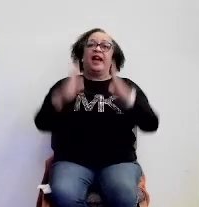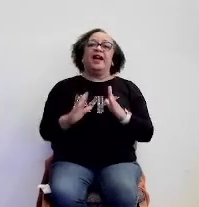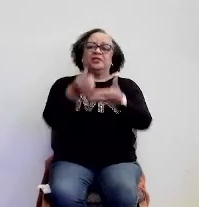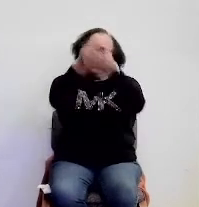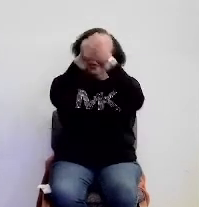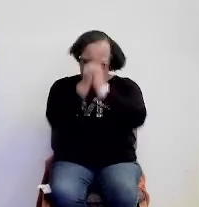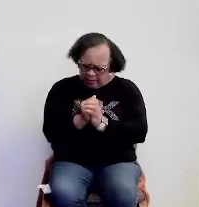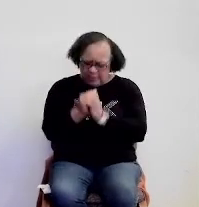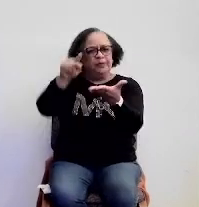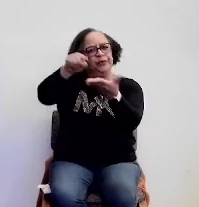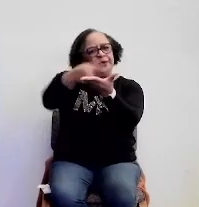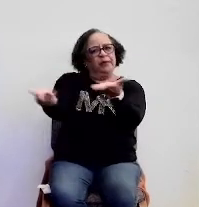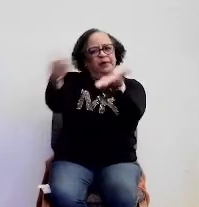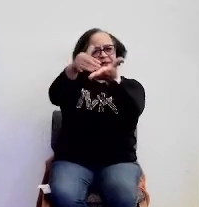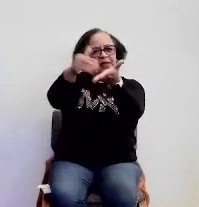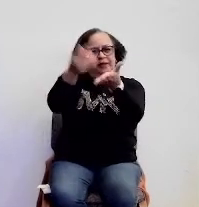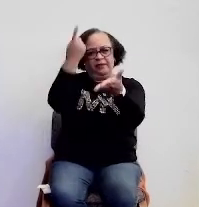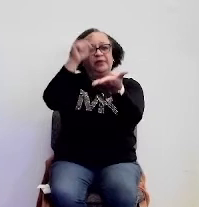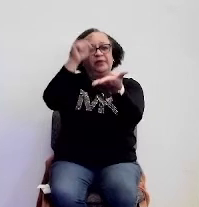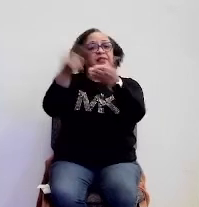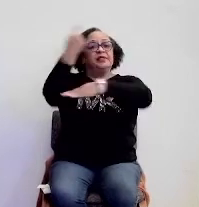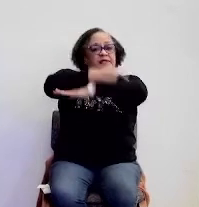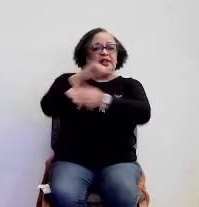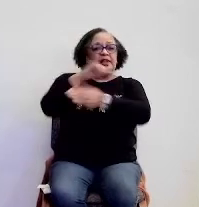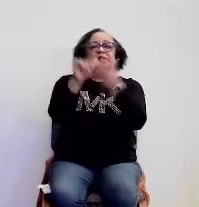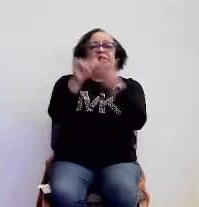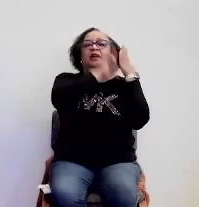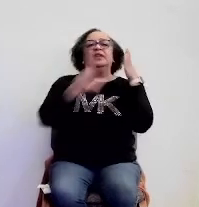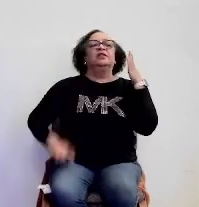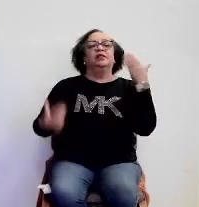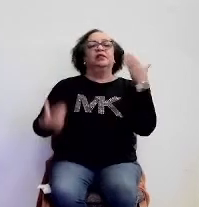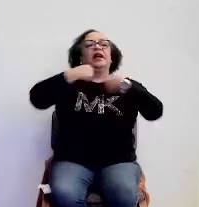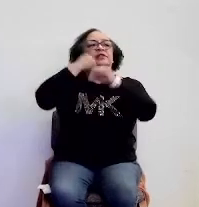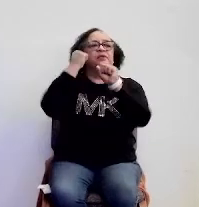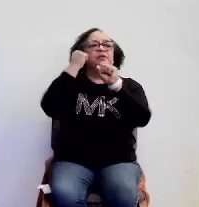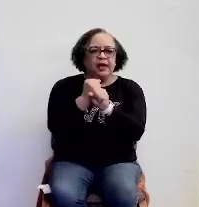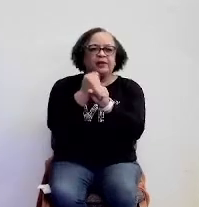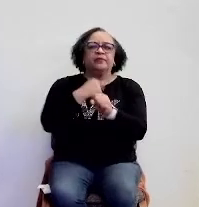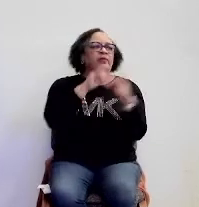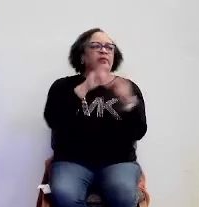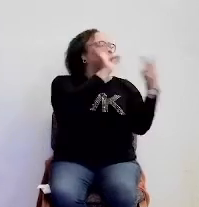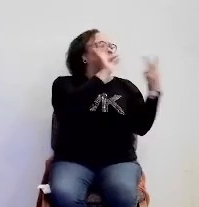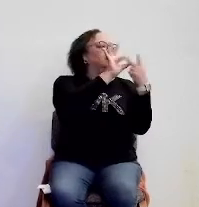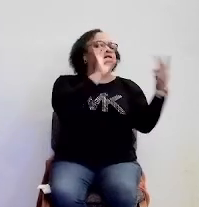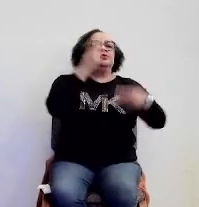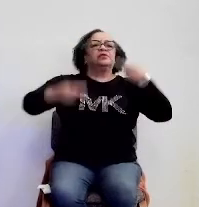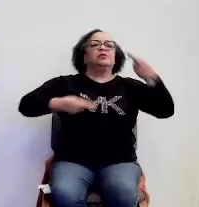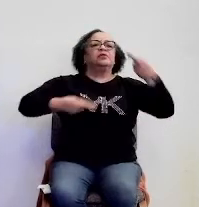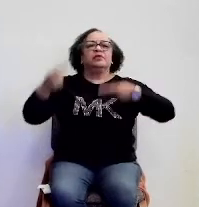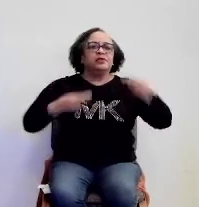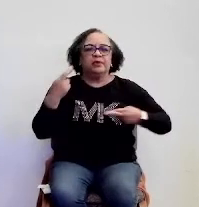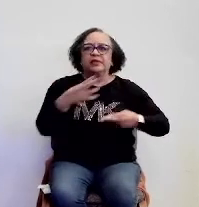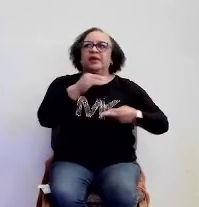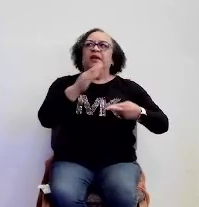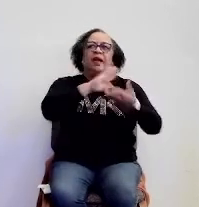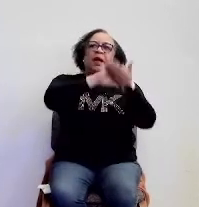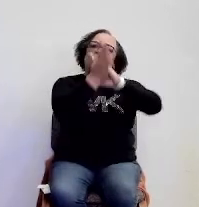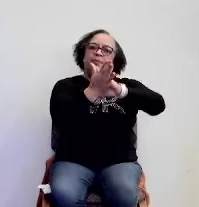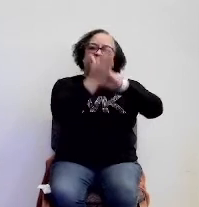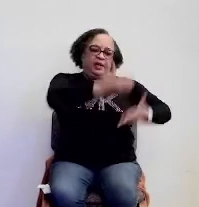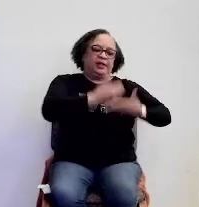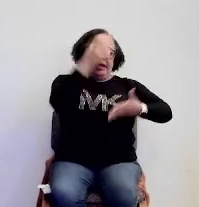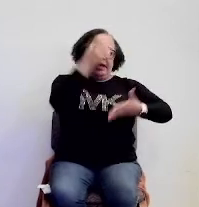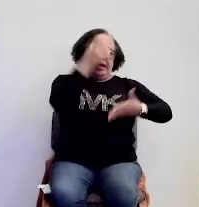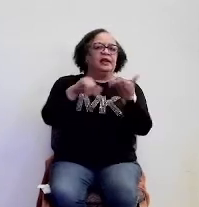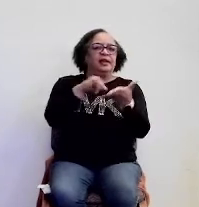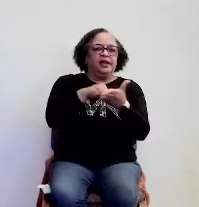more time? For this is the day that the Lord has made. I choose to rejoice and